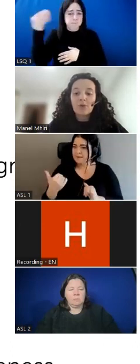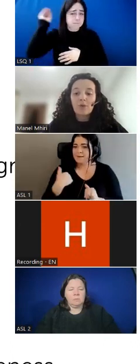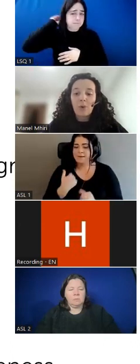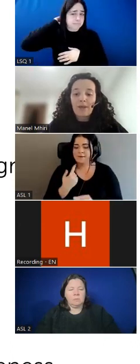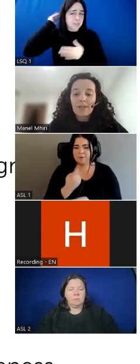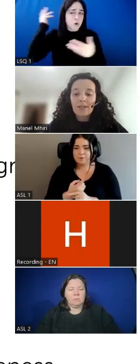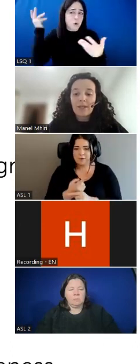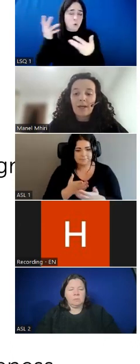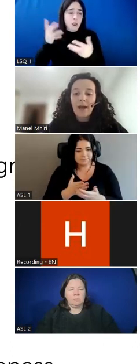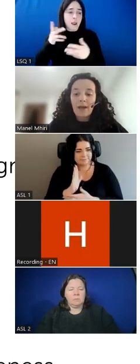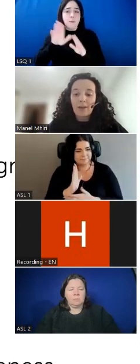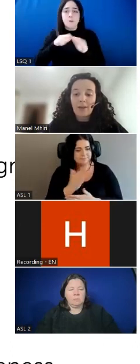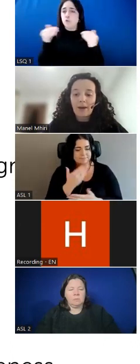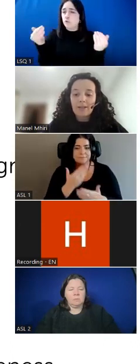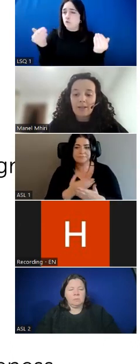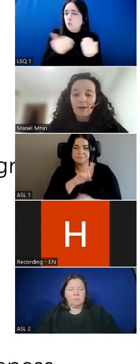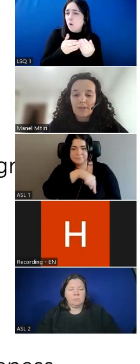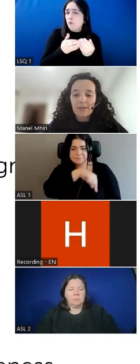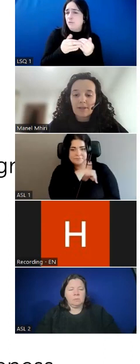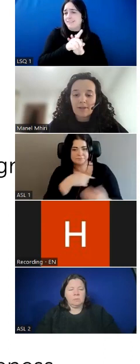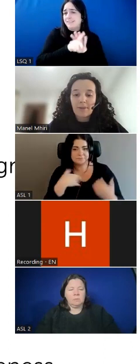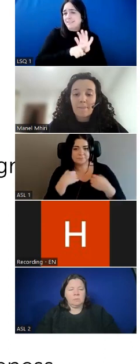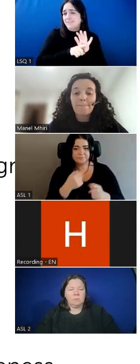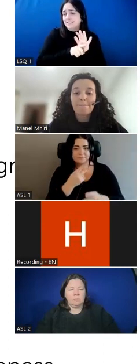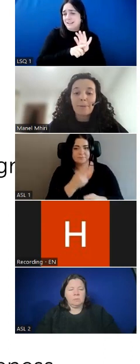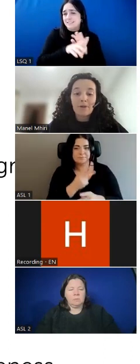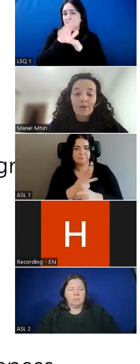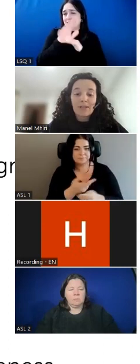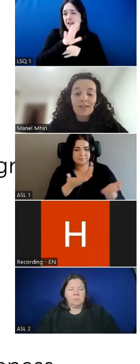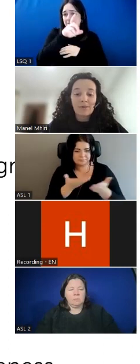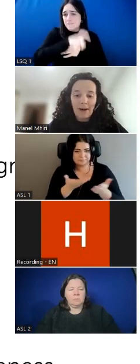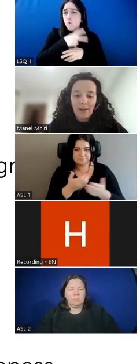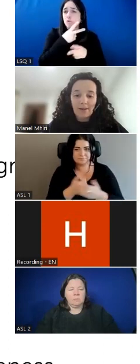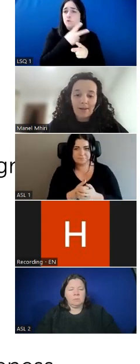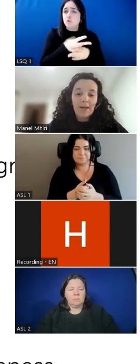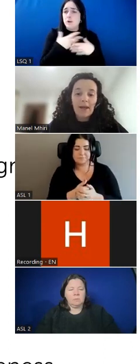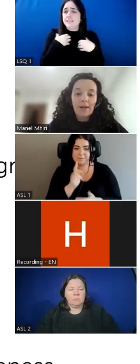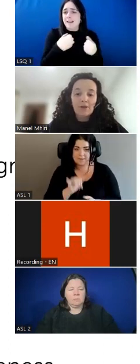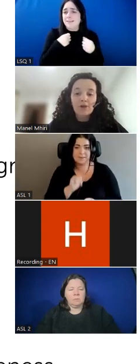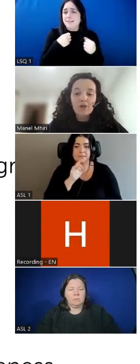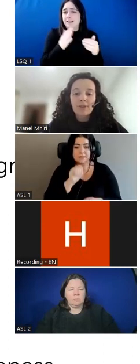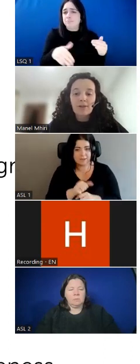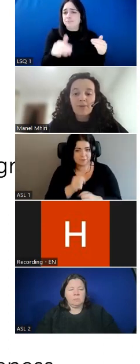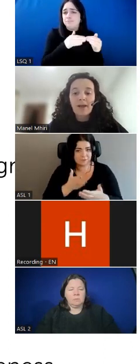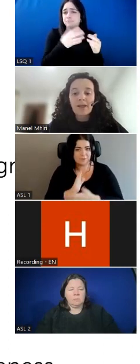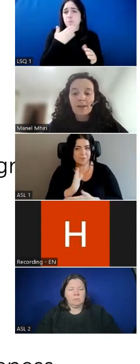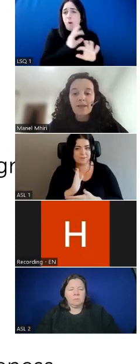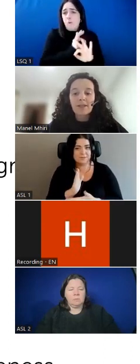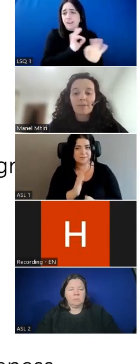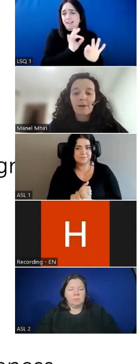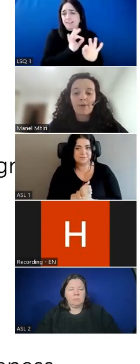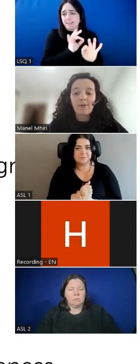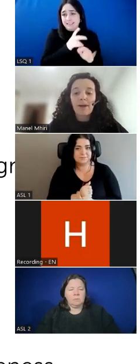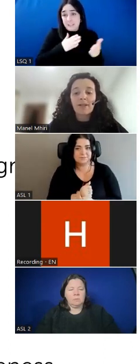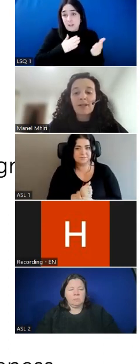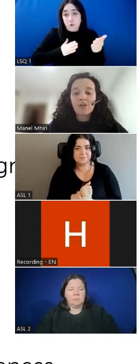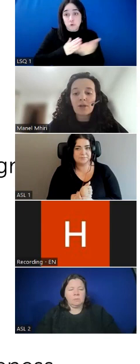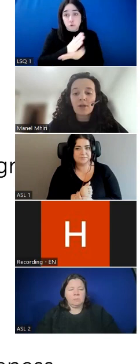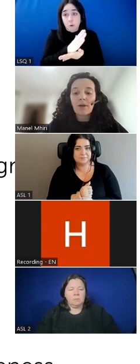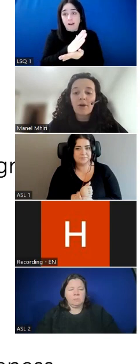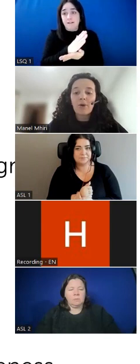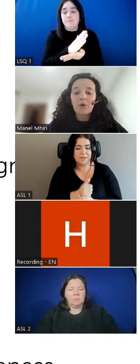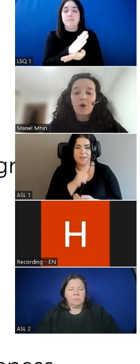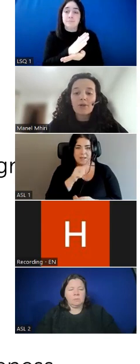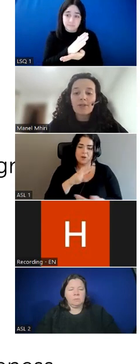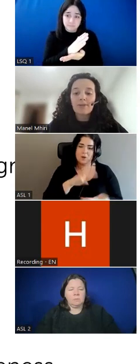good quality healthcare services, because it is a right, and not justifying this by a